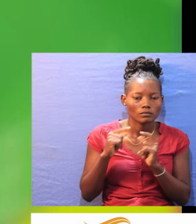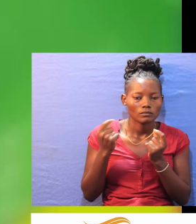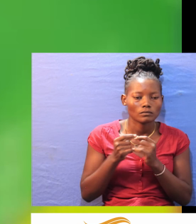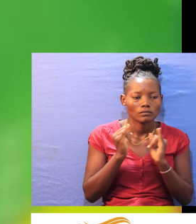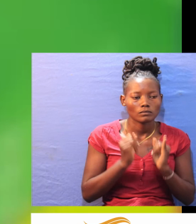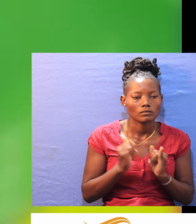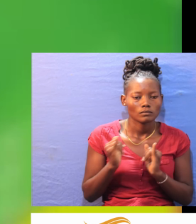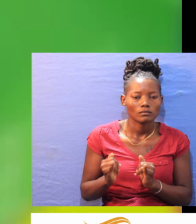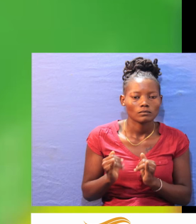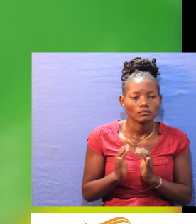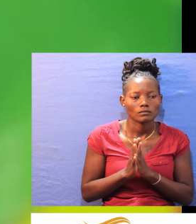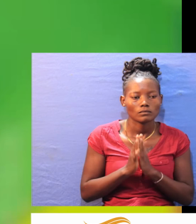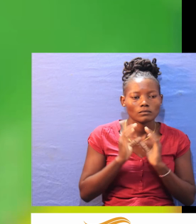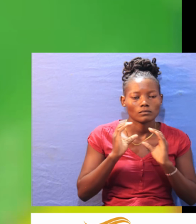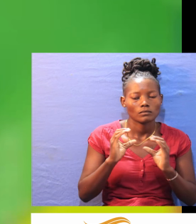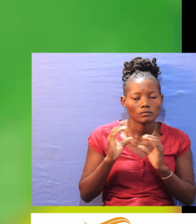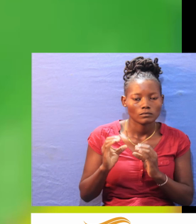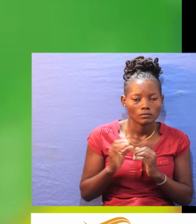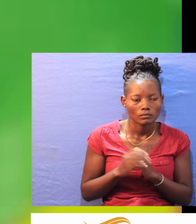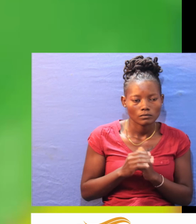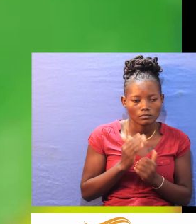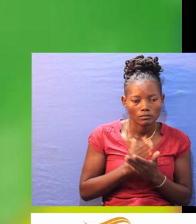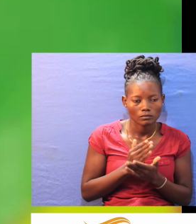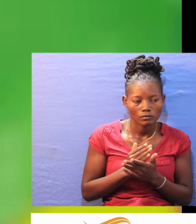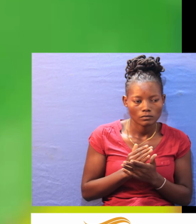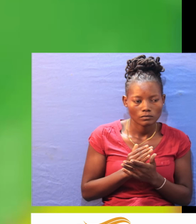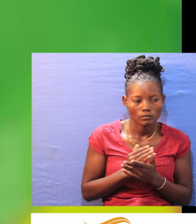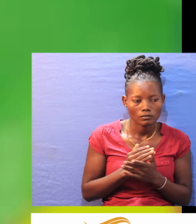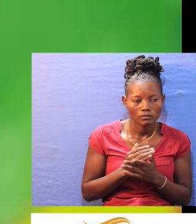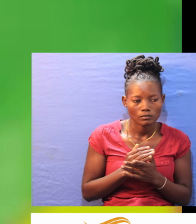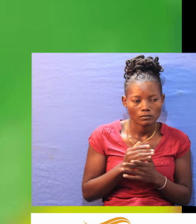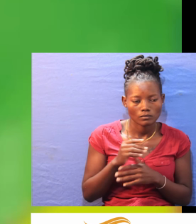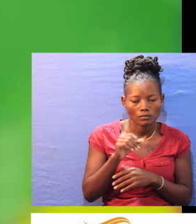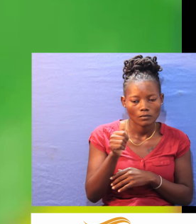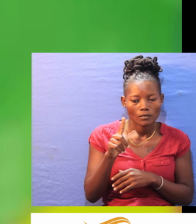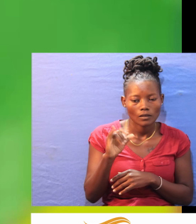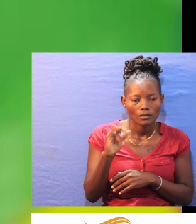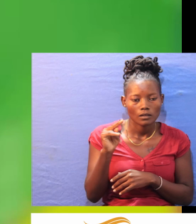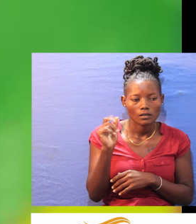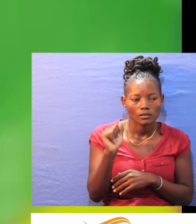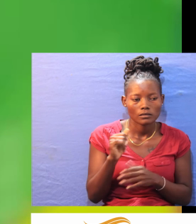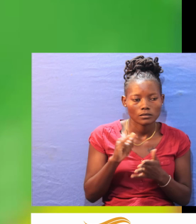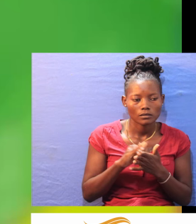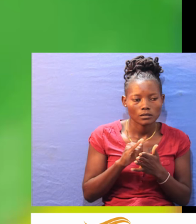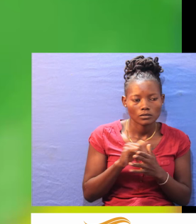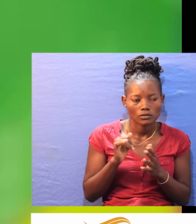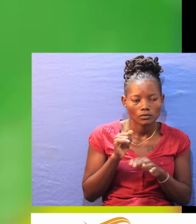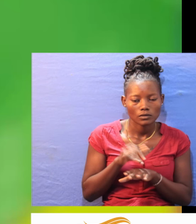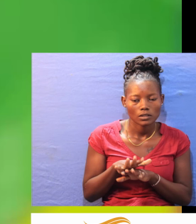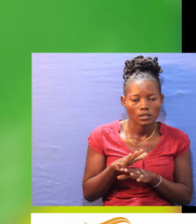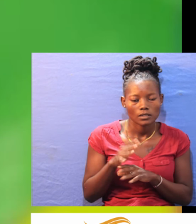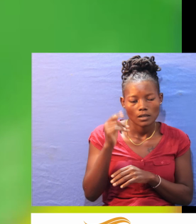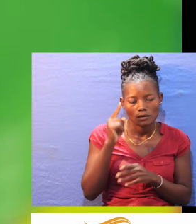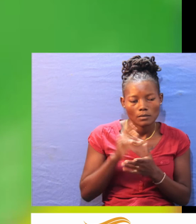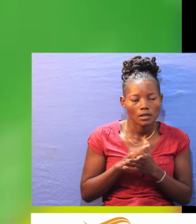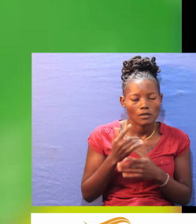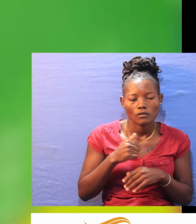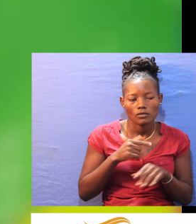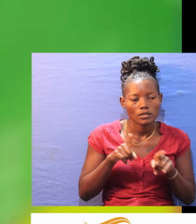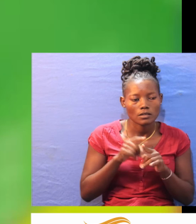individual, and as a coach. So, and of course, with the links that you sent, I believe we are not the same again